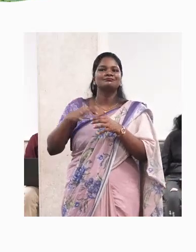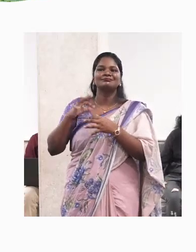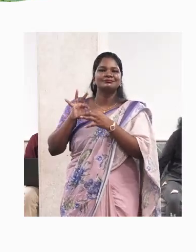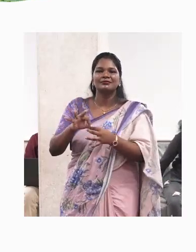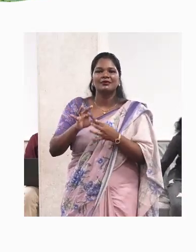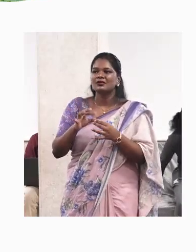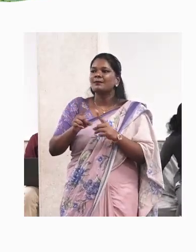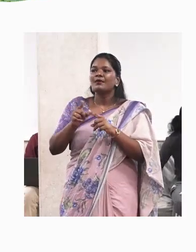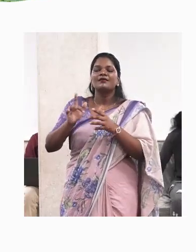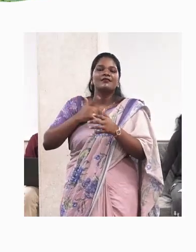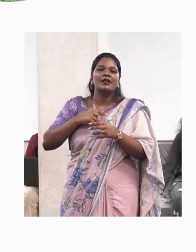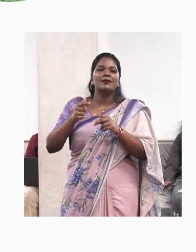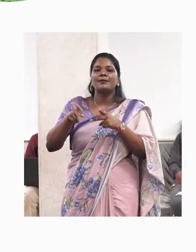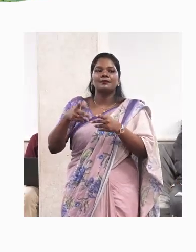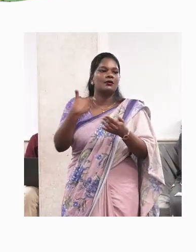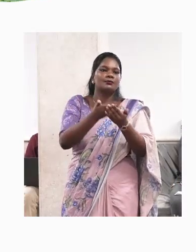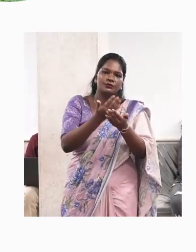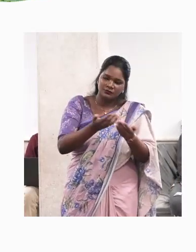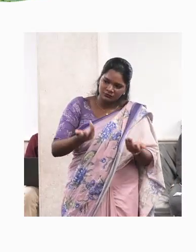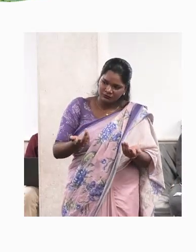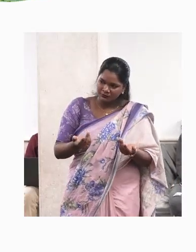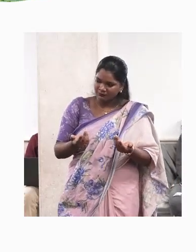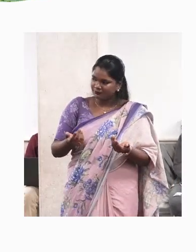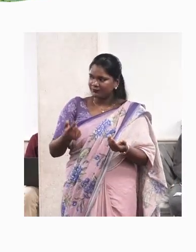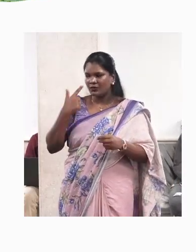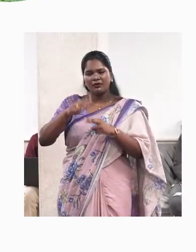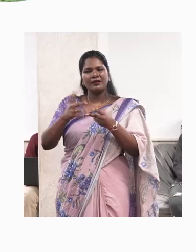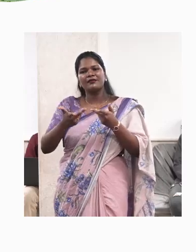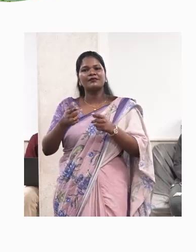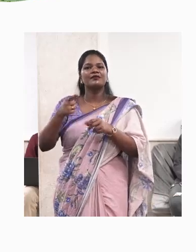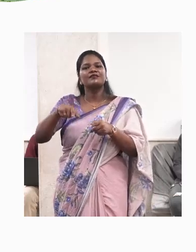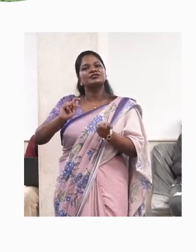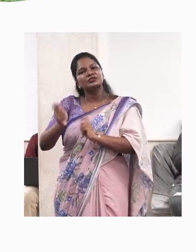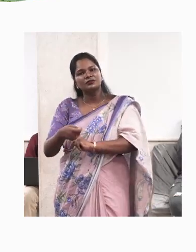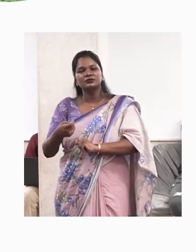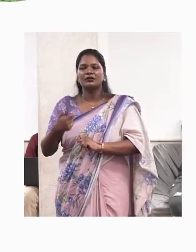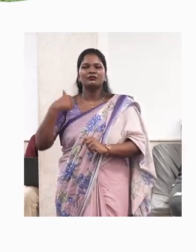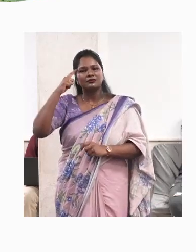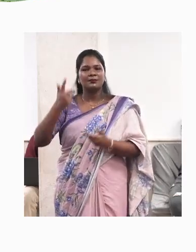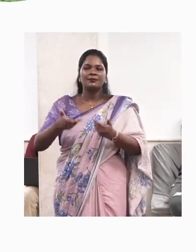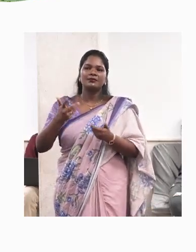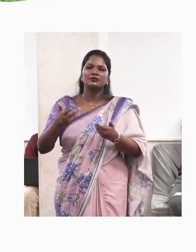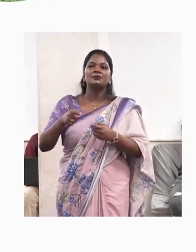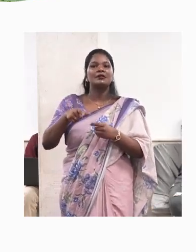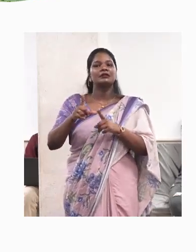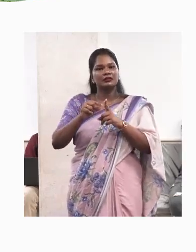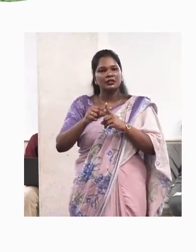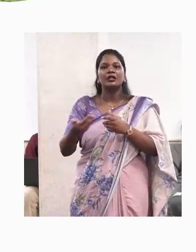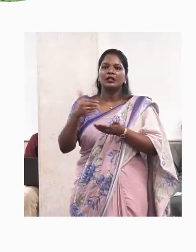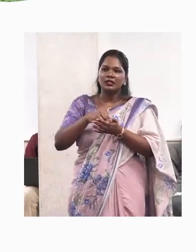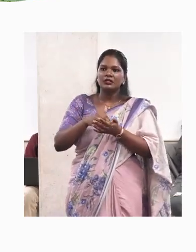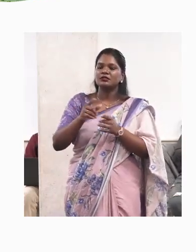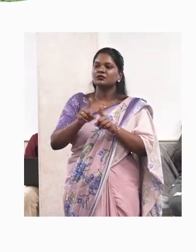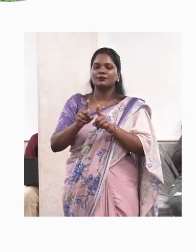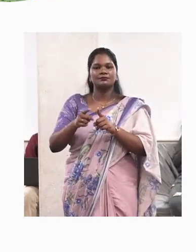that particular approach that we're employing. And or even if it's resistance to change, I think that also needs to be, I think,